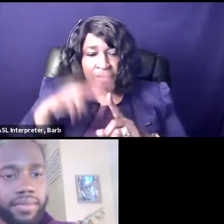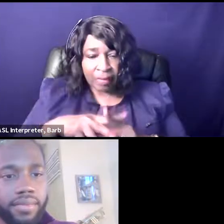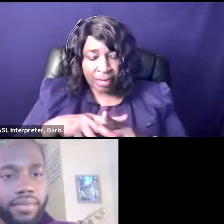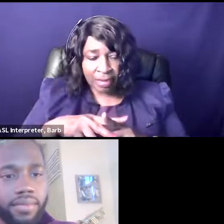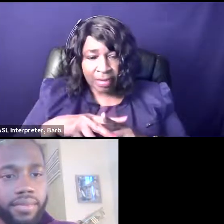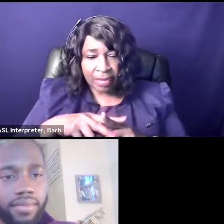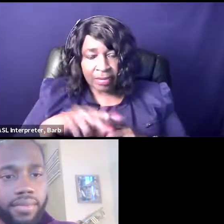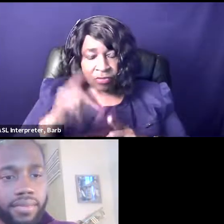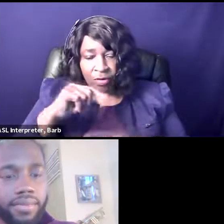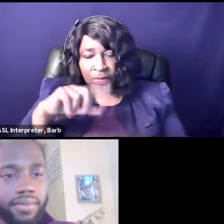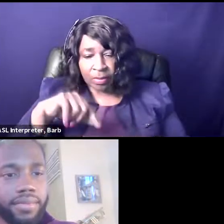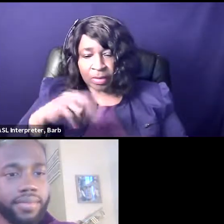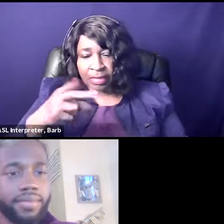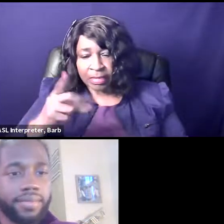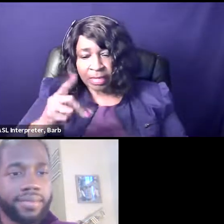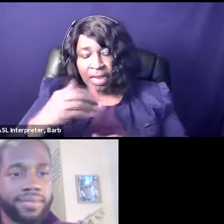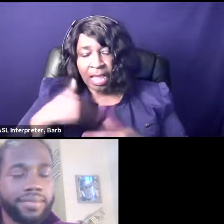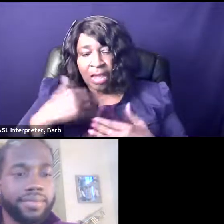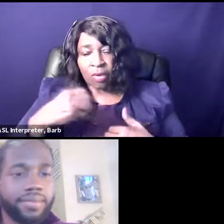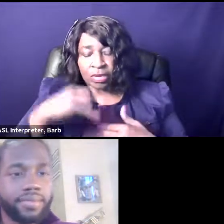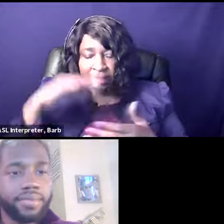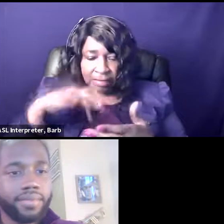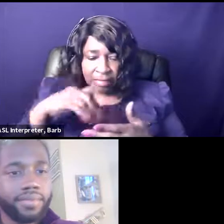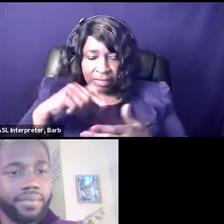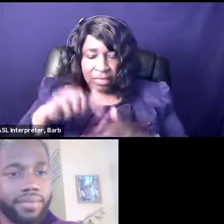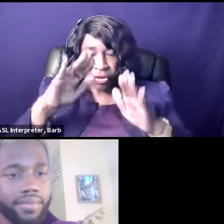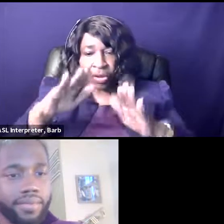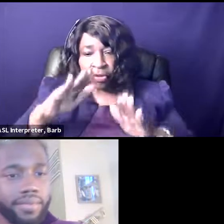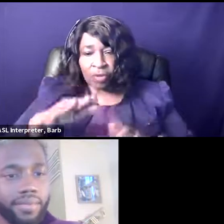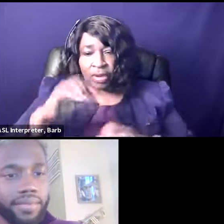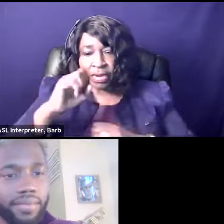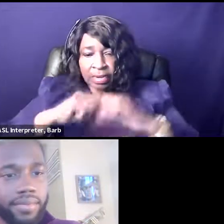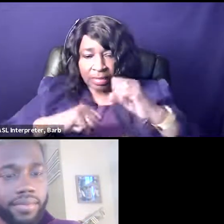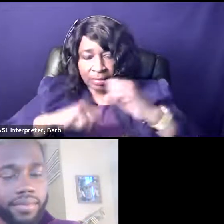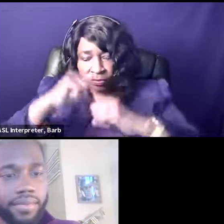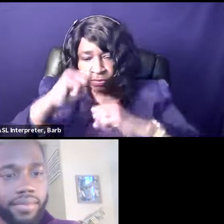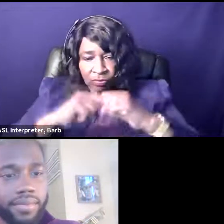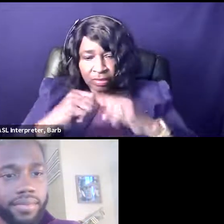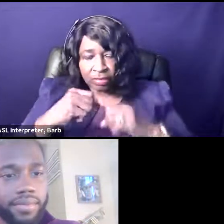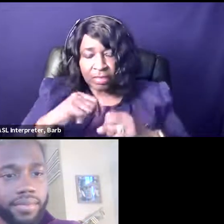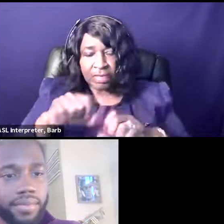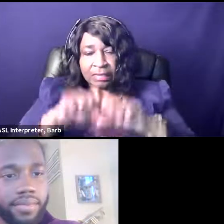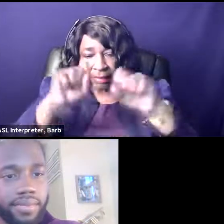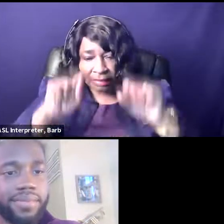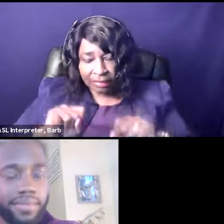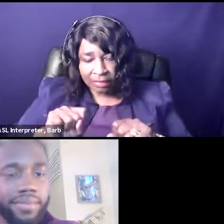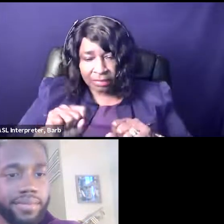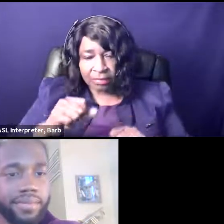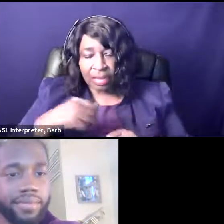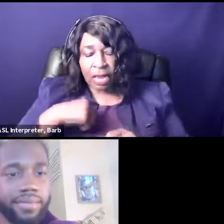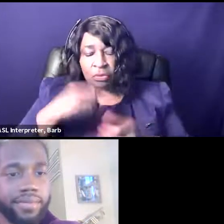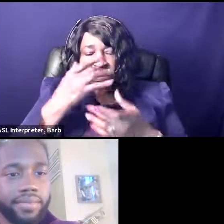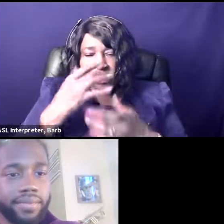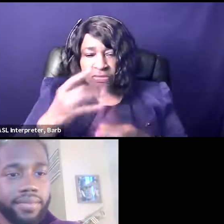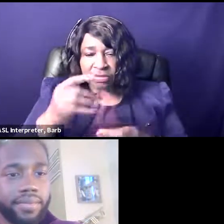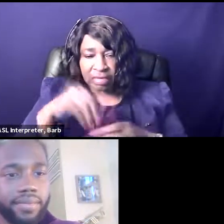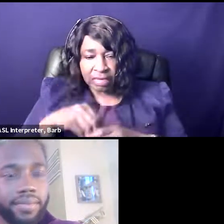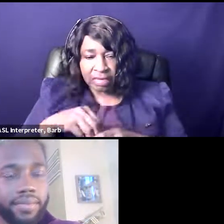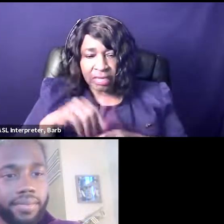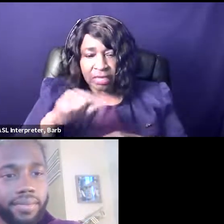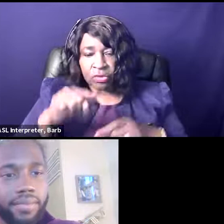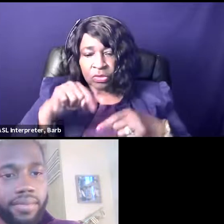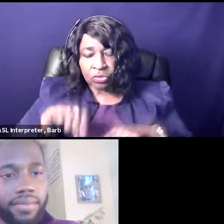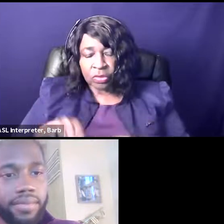green infrastructure because I was interested in stormwater and things like that. But it was during the last